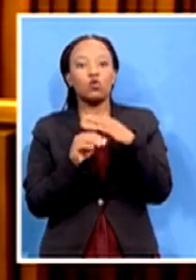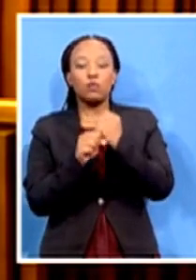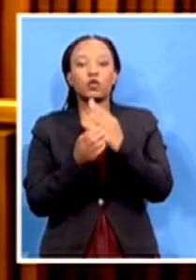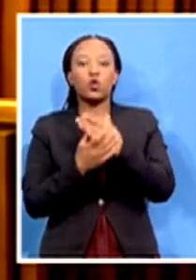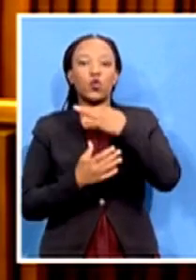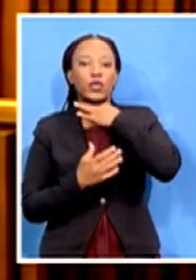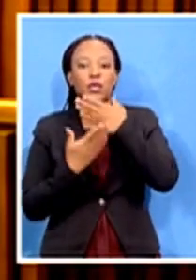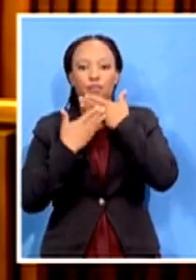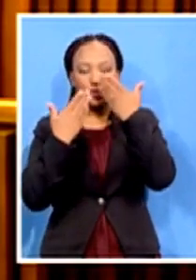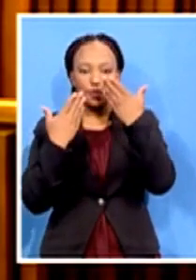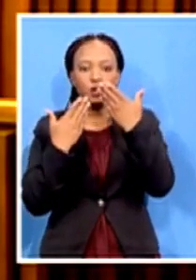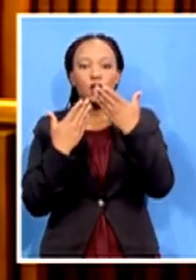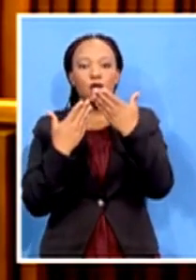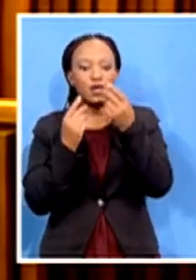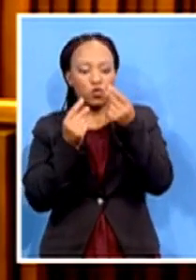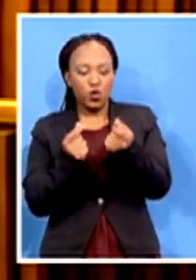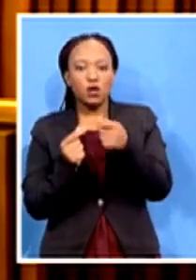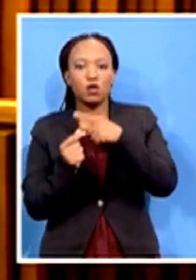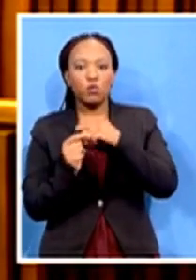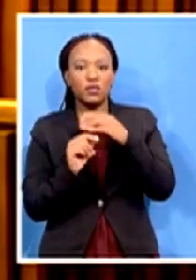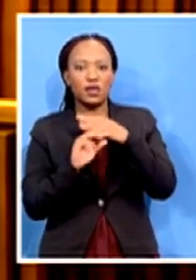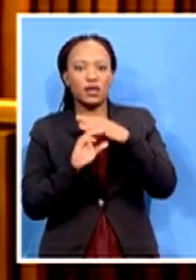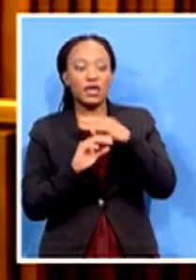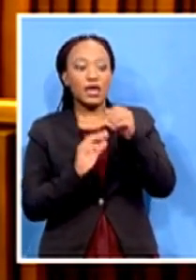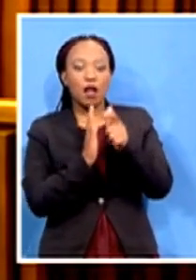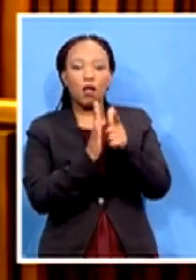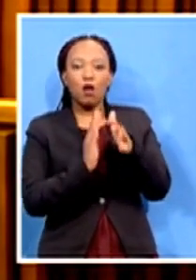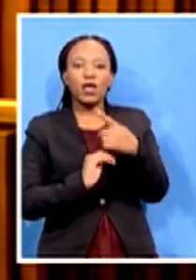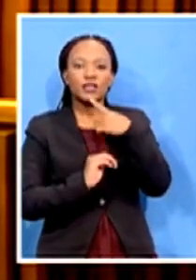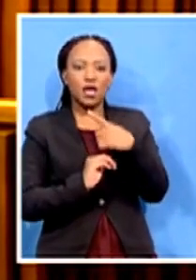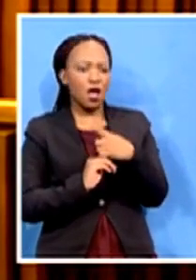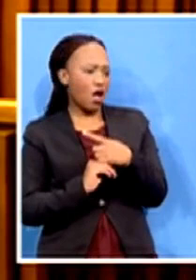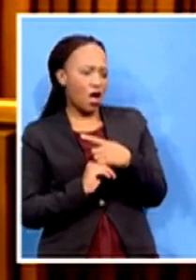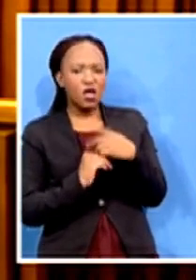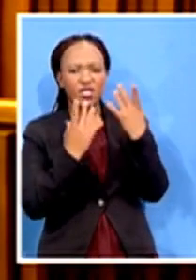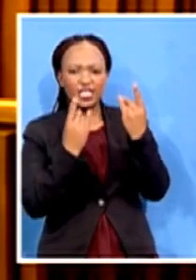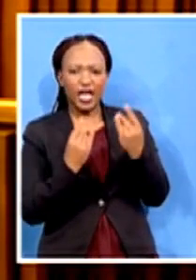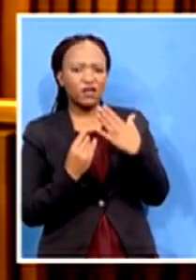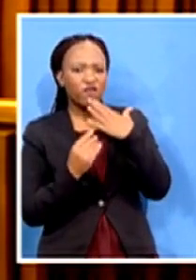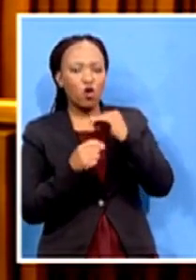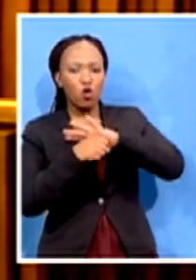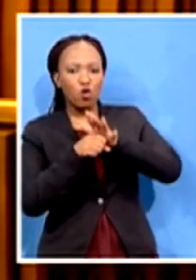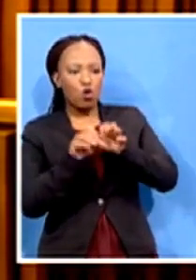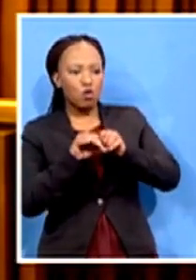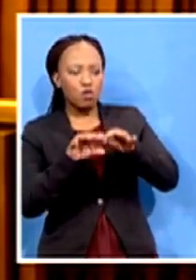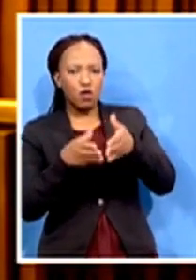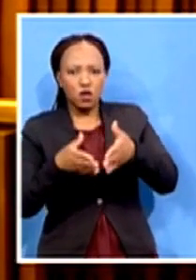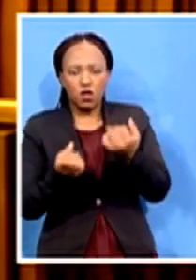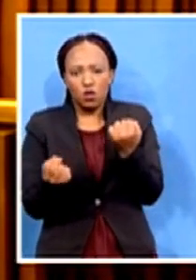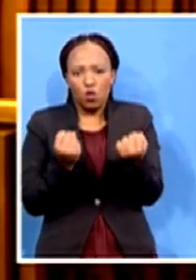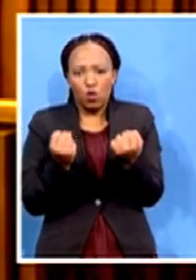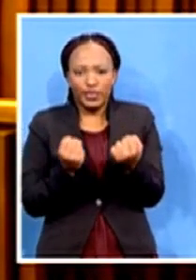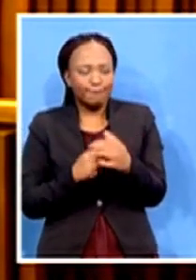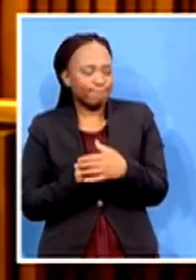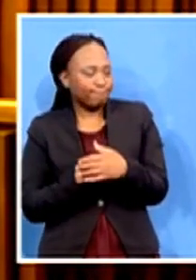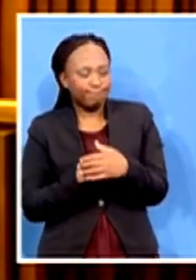to point out, you know, that the statistics of the infections presented in this court did not have the ages of those infected. How this